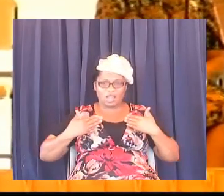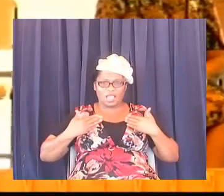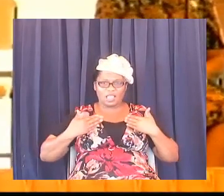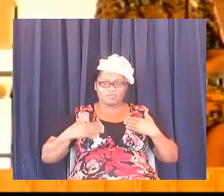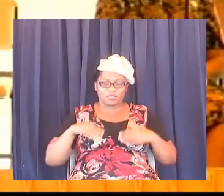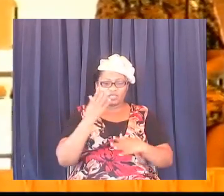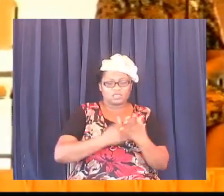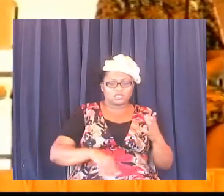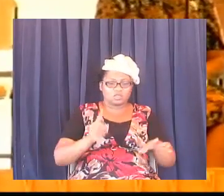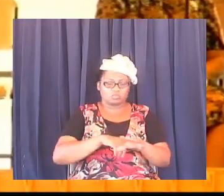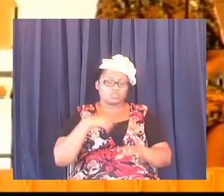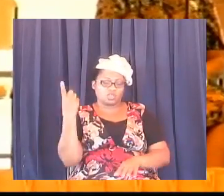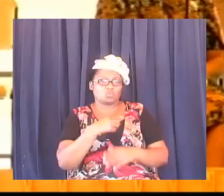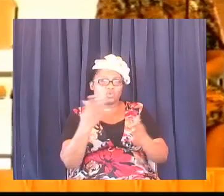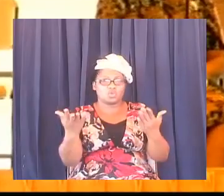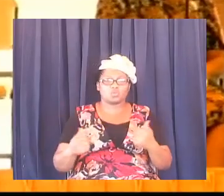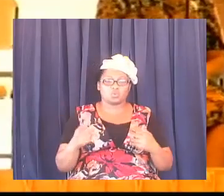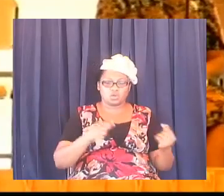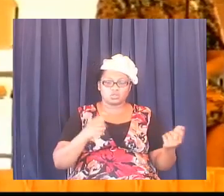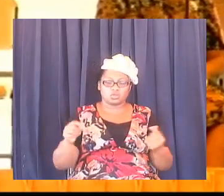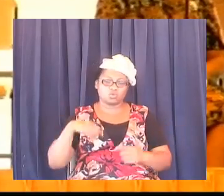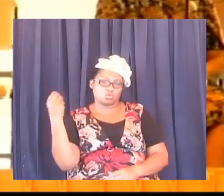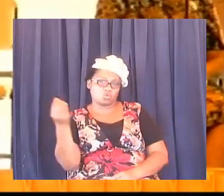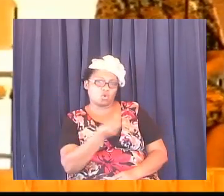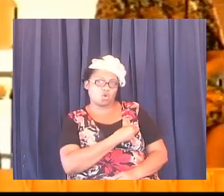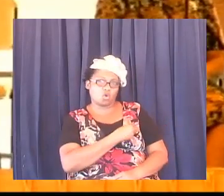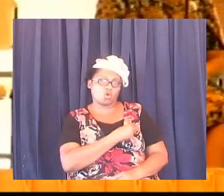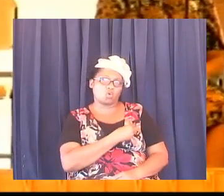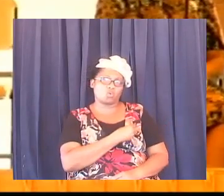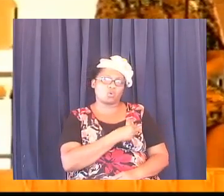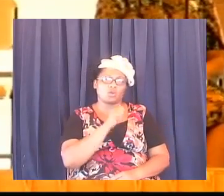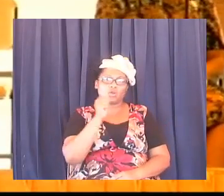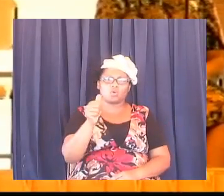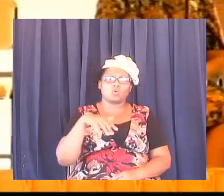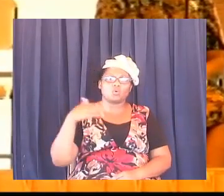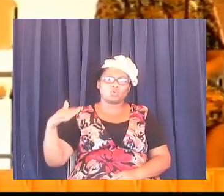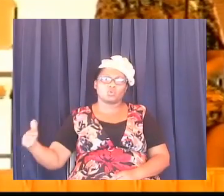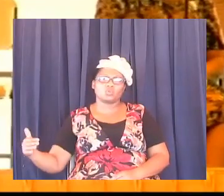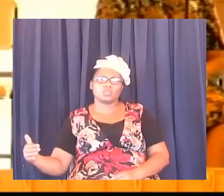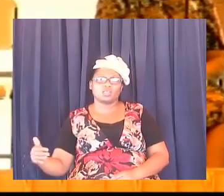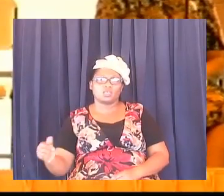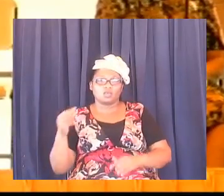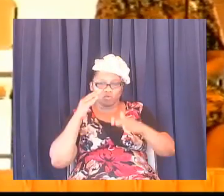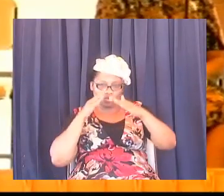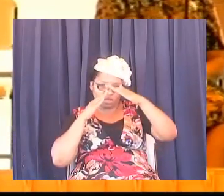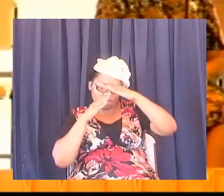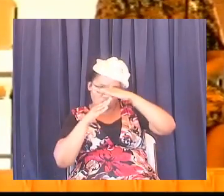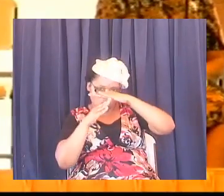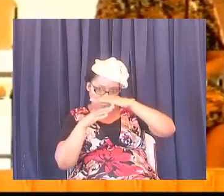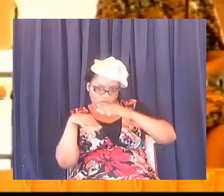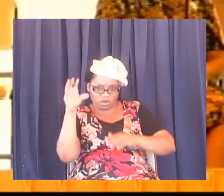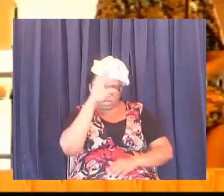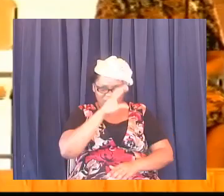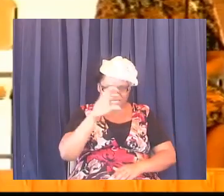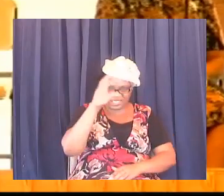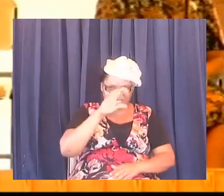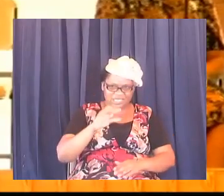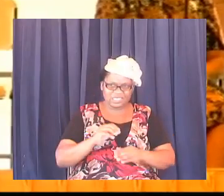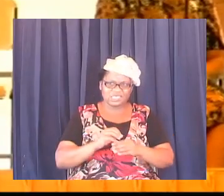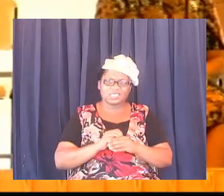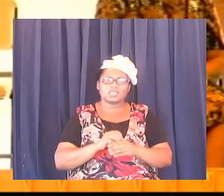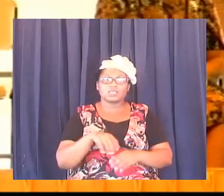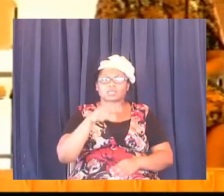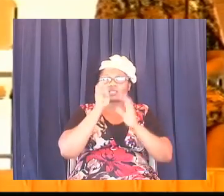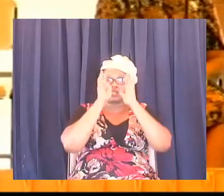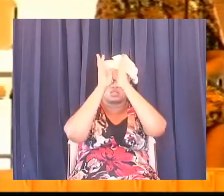misery. But if we just humbly do and seek after the will of God, you'll be